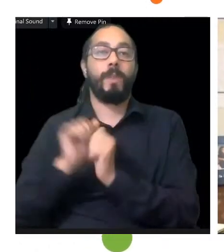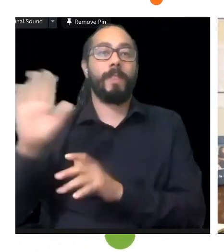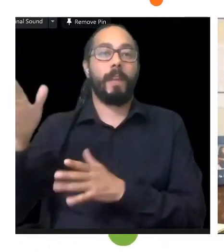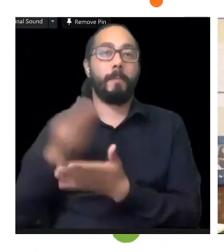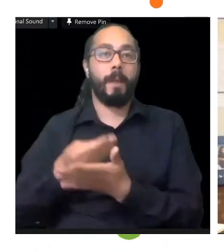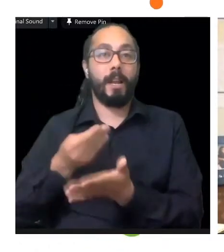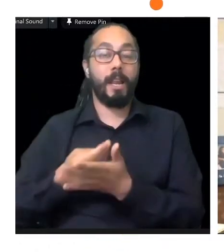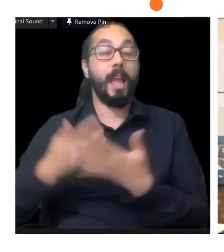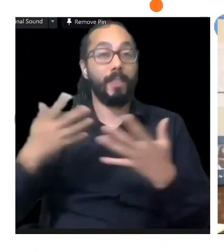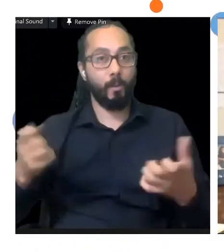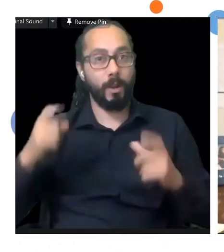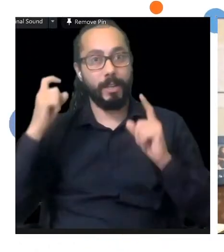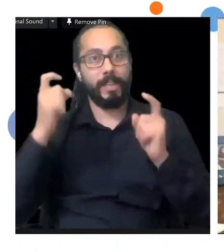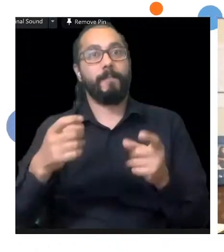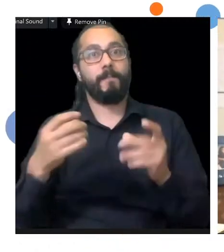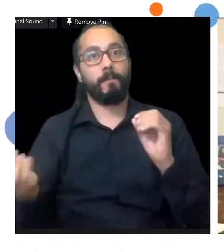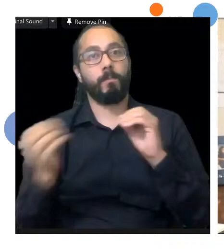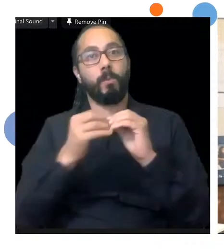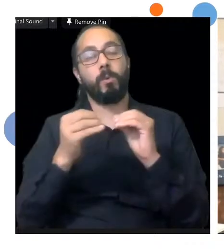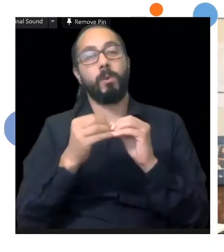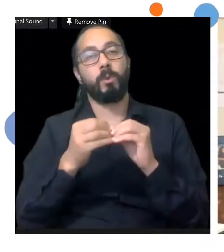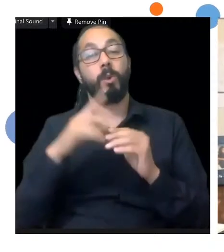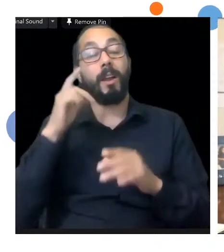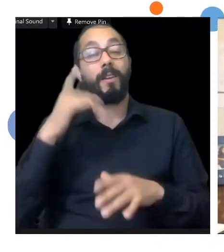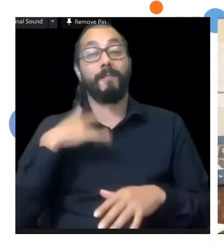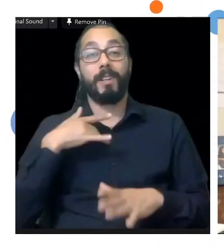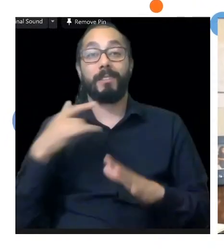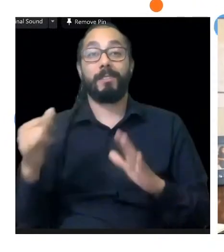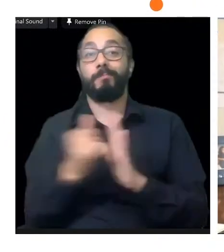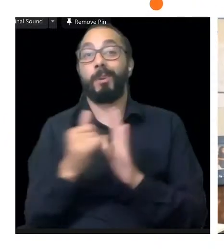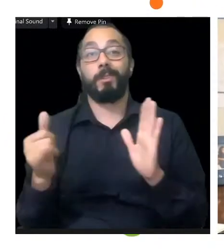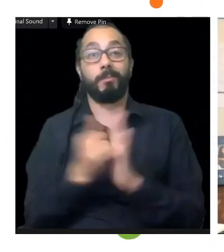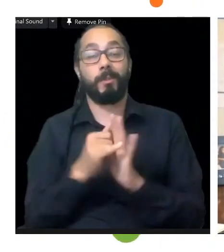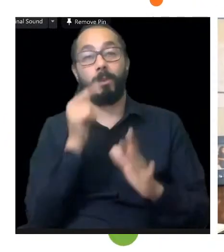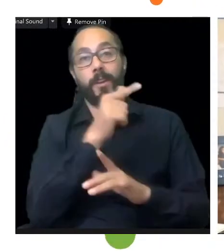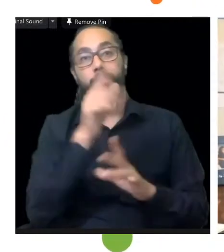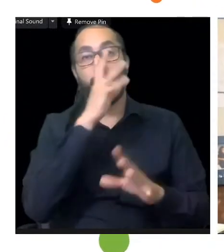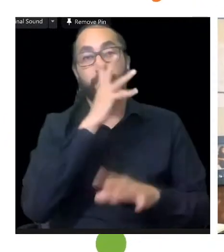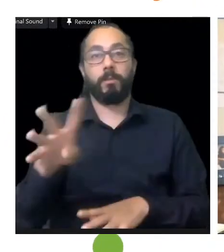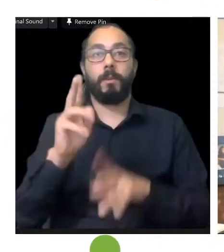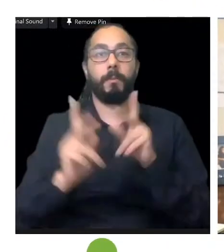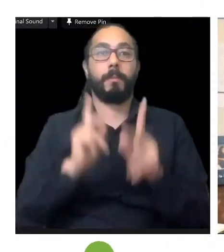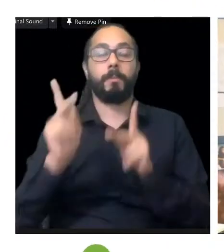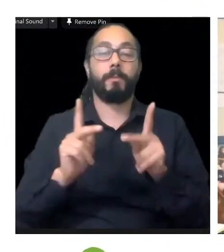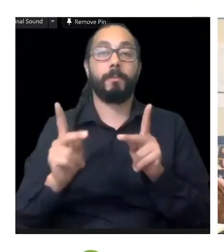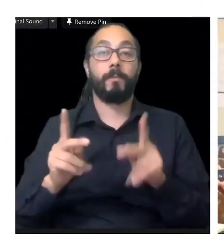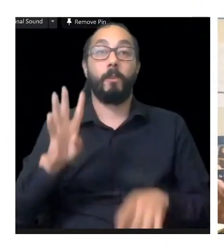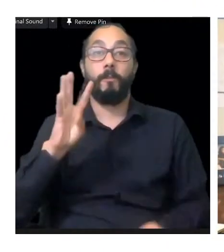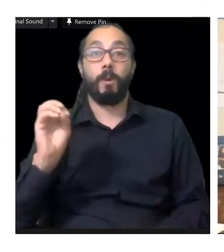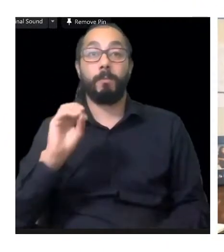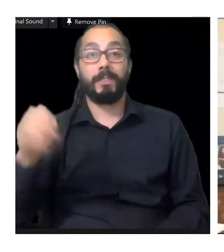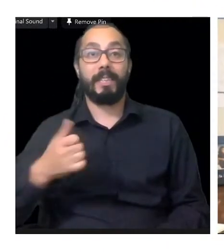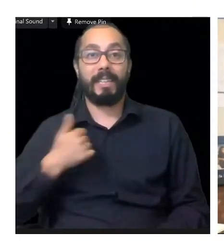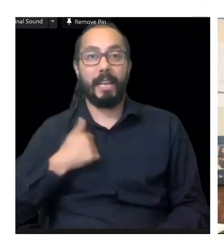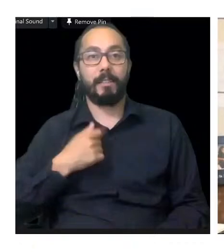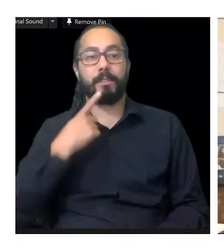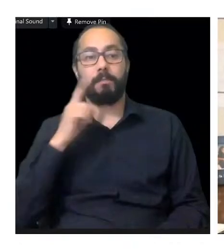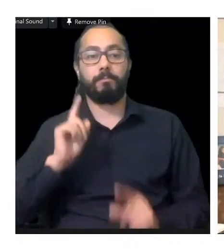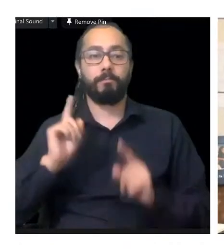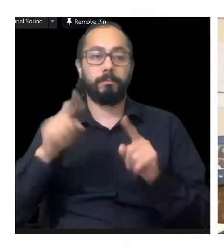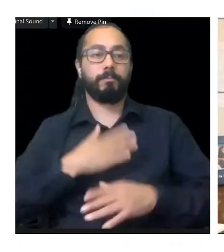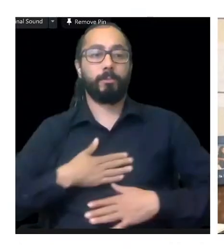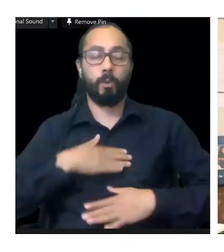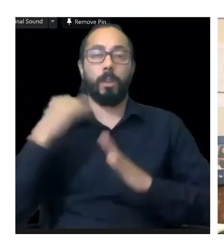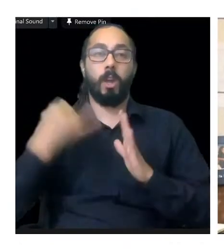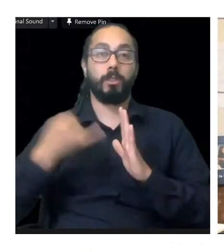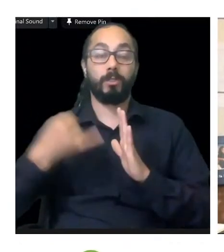think it's impossible for government to ignore the citizens. I mean, 75% of Canadians say they've gone to the arts. They're part of this survey. So 75% of Canadians are